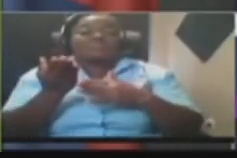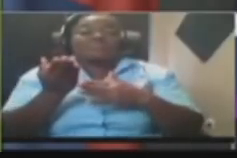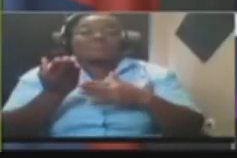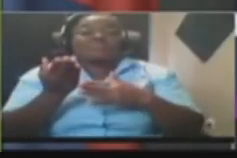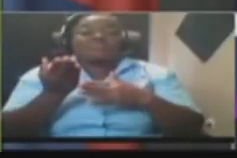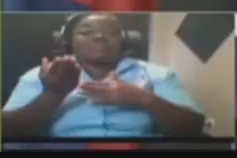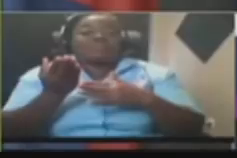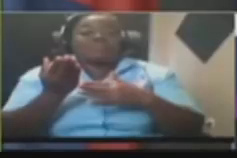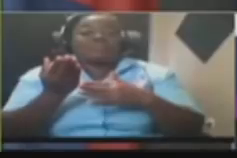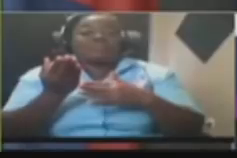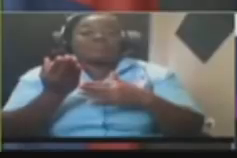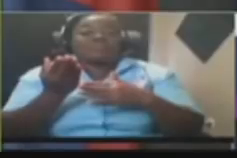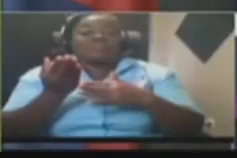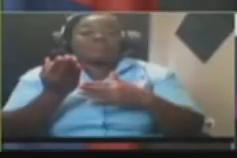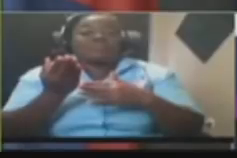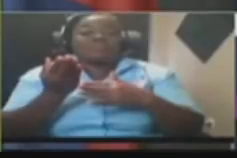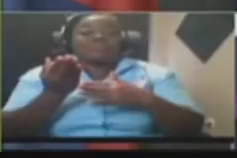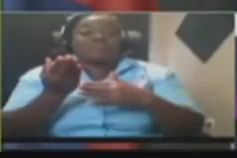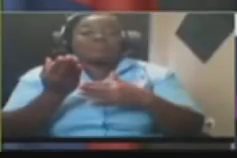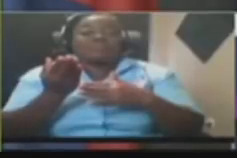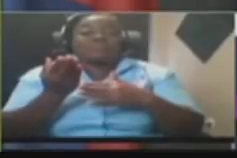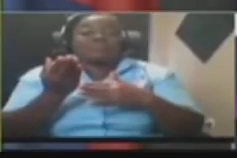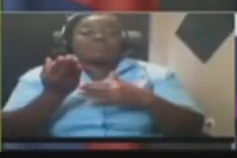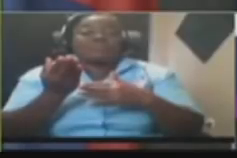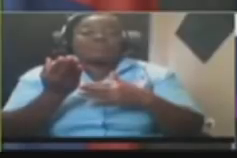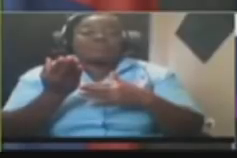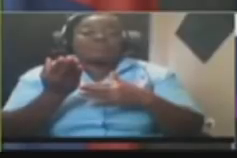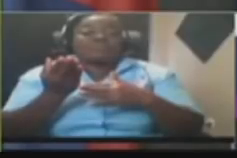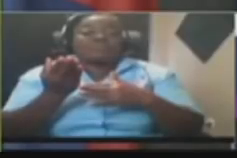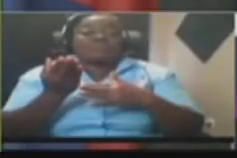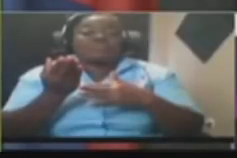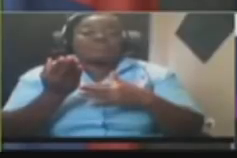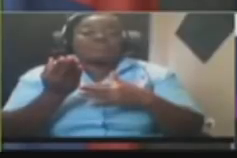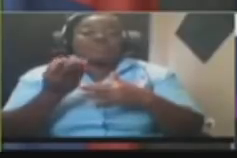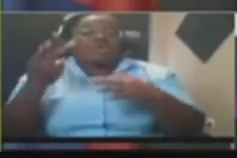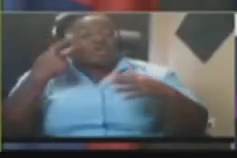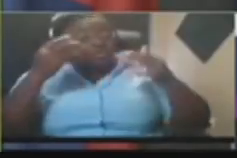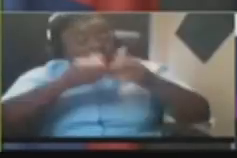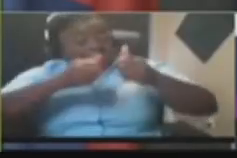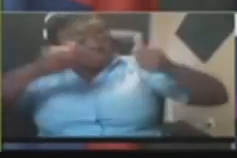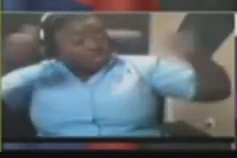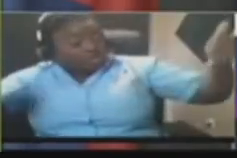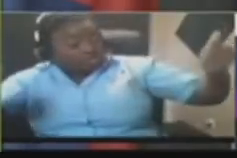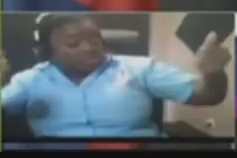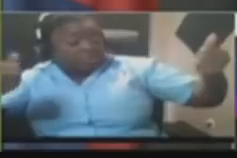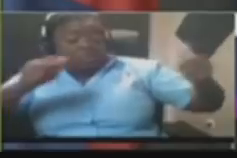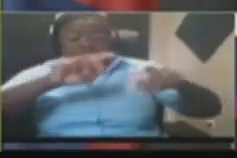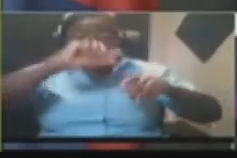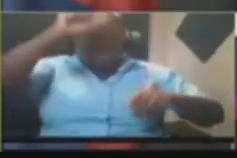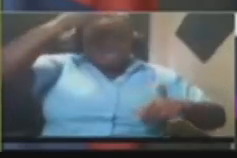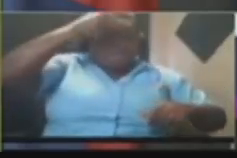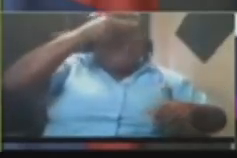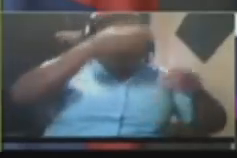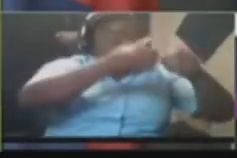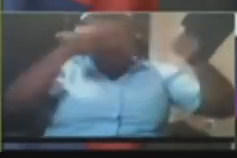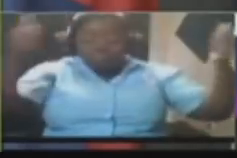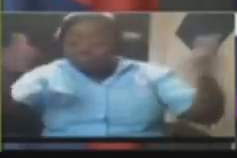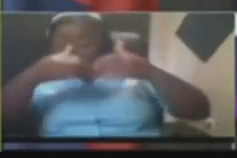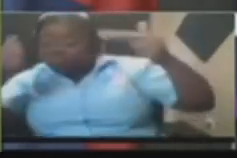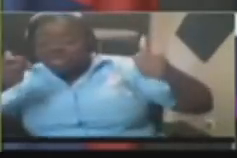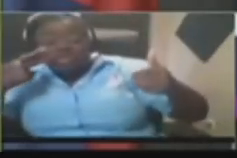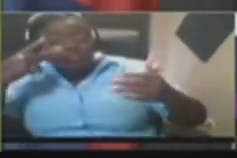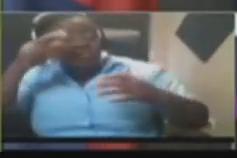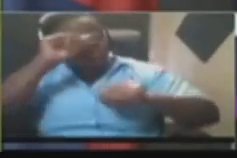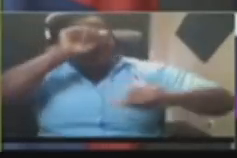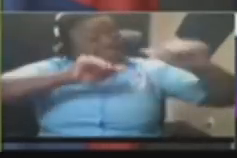made up by this government, these are the facts published in the international community by governments who are managing populations.